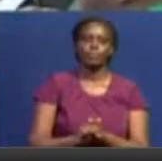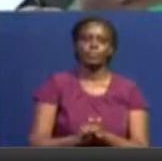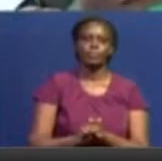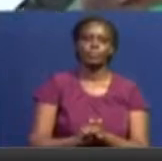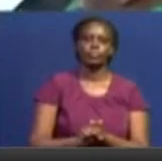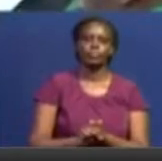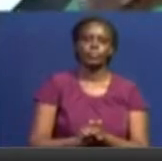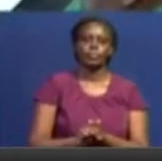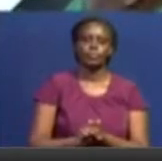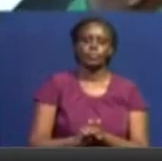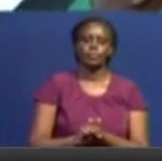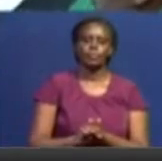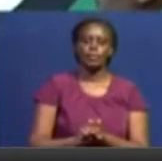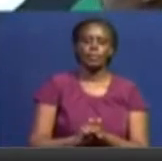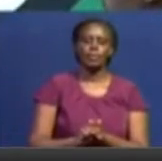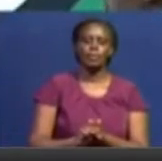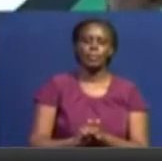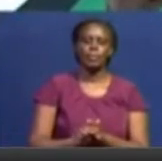Mara.